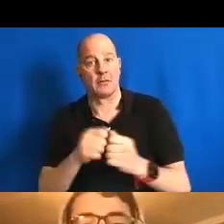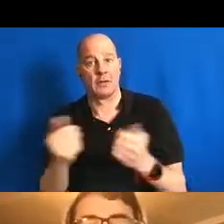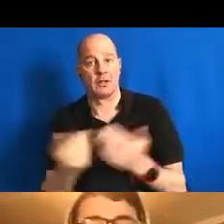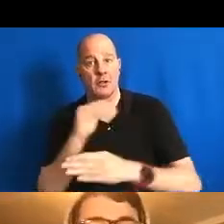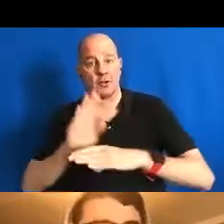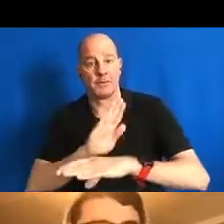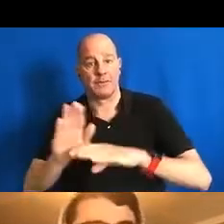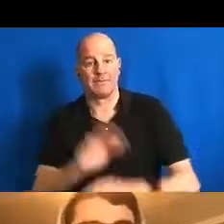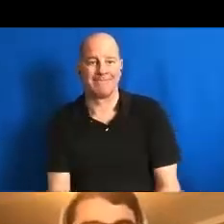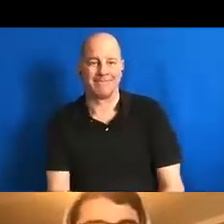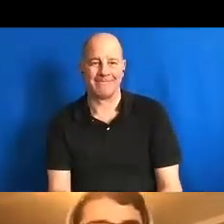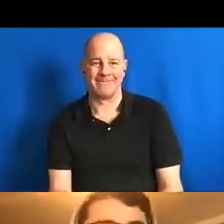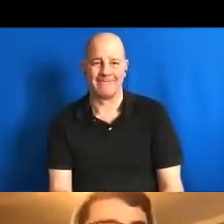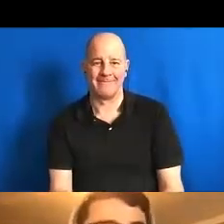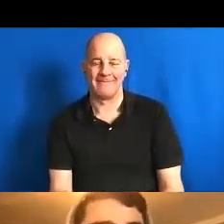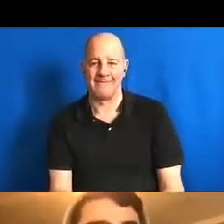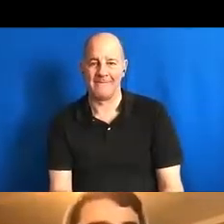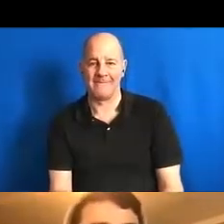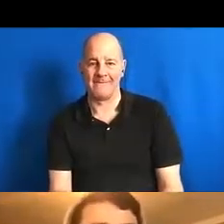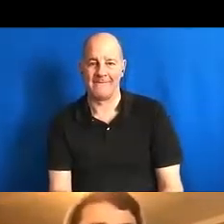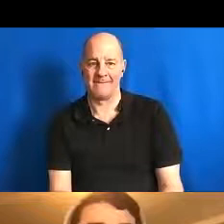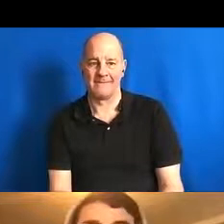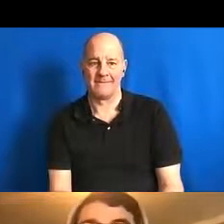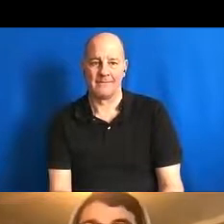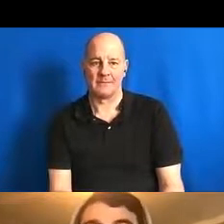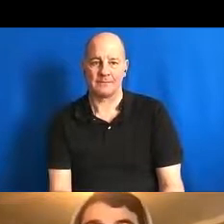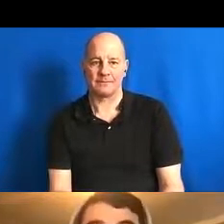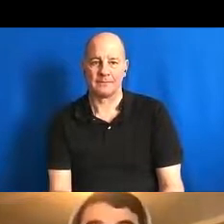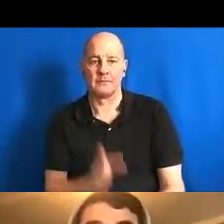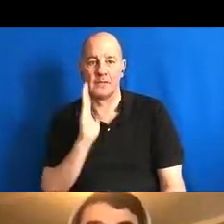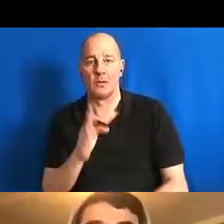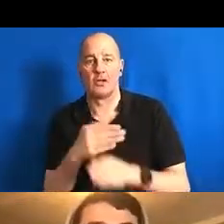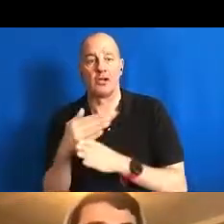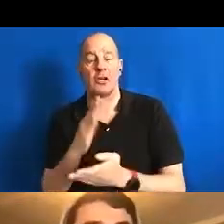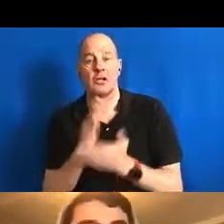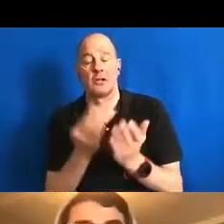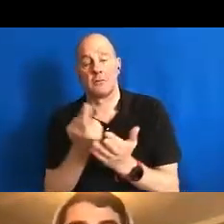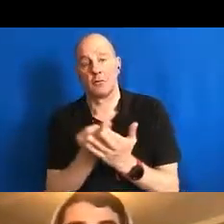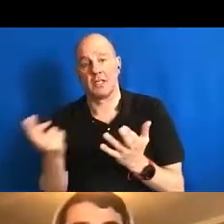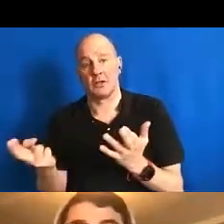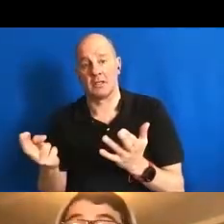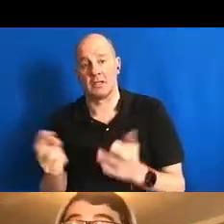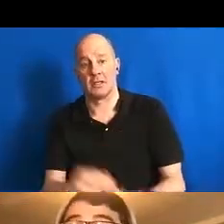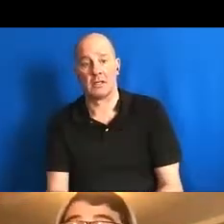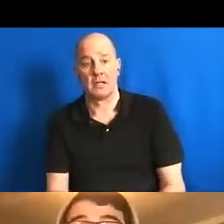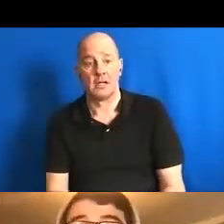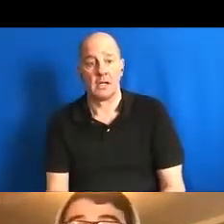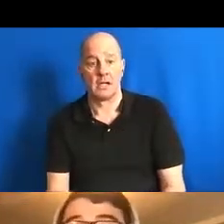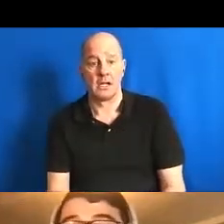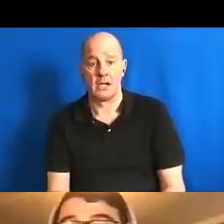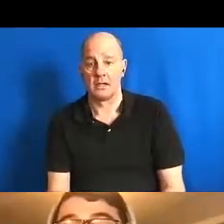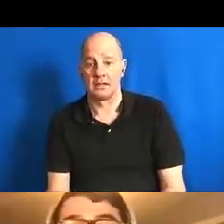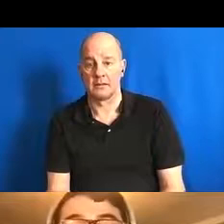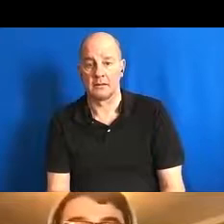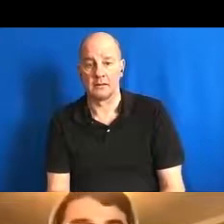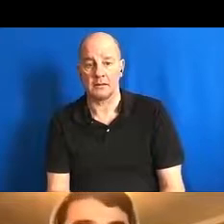Nice. Thank you, Miyaka. Okay, so I'm just going to share some resources that folks. Oh, yeah, Kieran. Real quick,